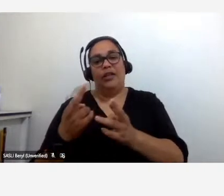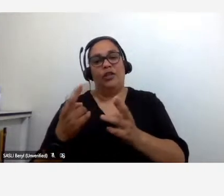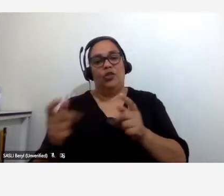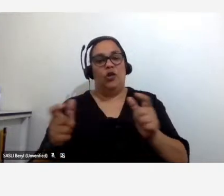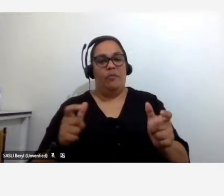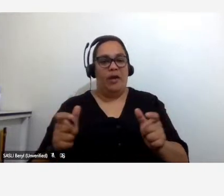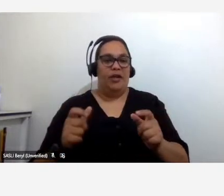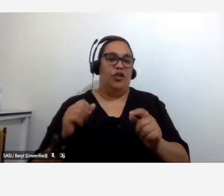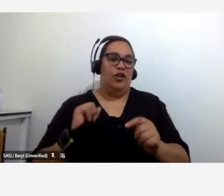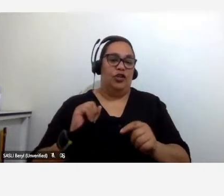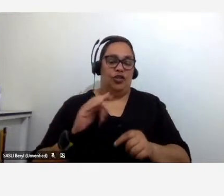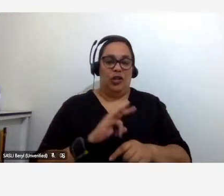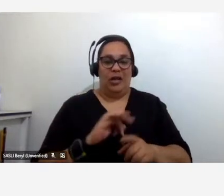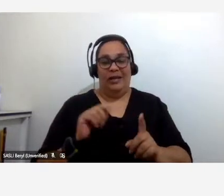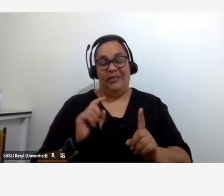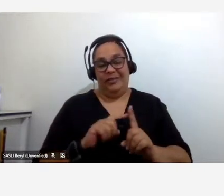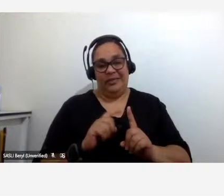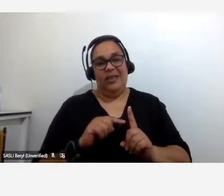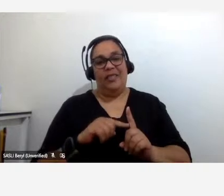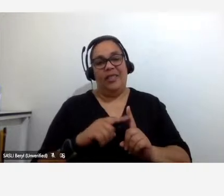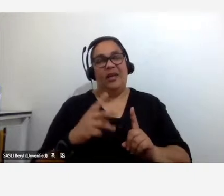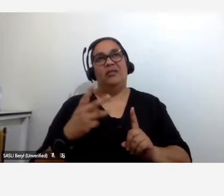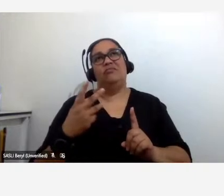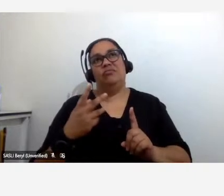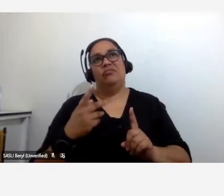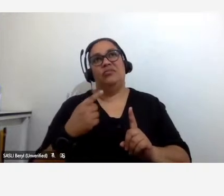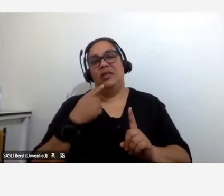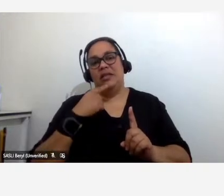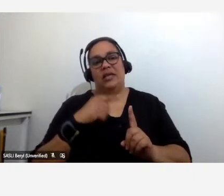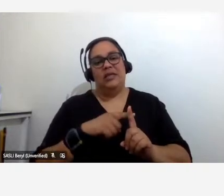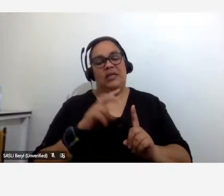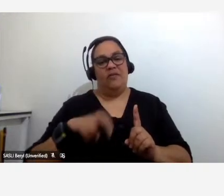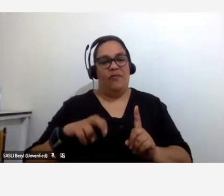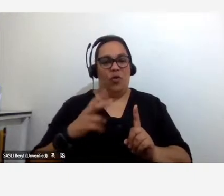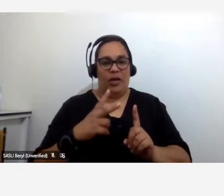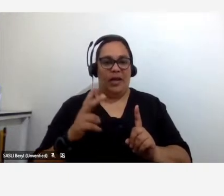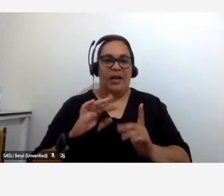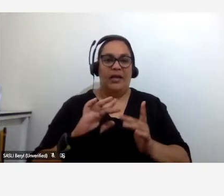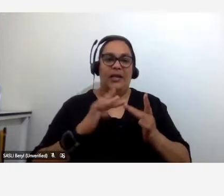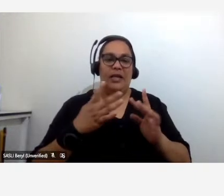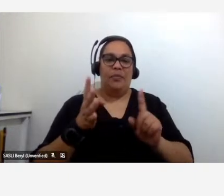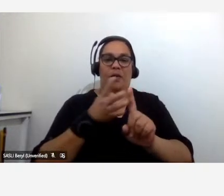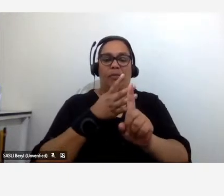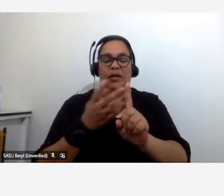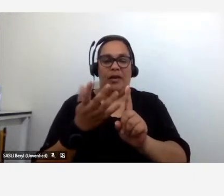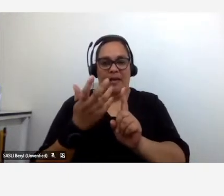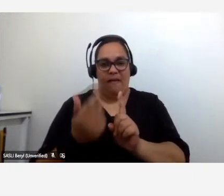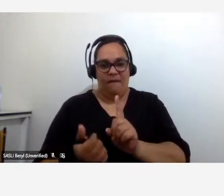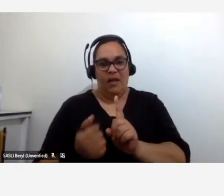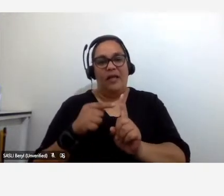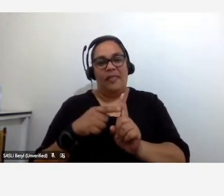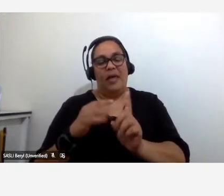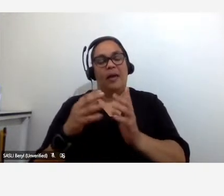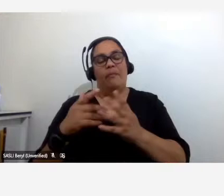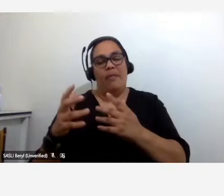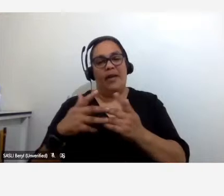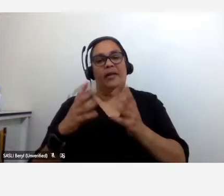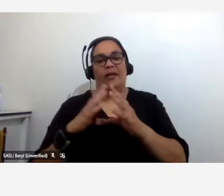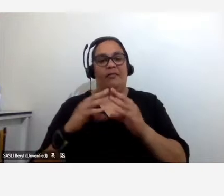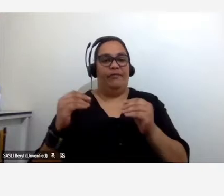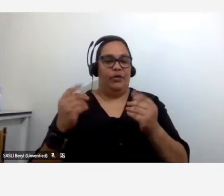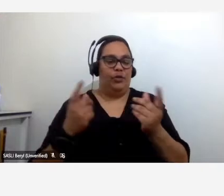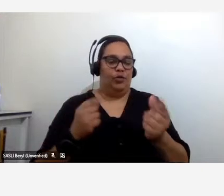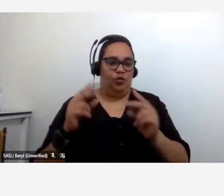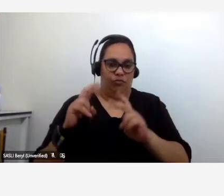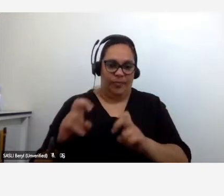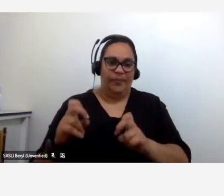Management employee. And that was an allegation of fraud again, the email manipulation. That matter has been concluded